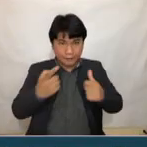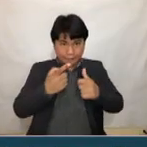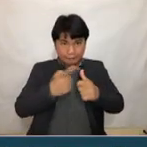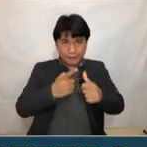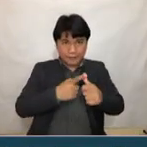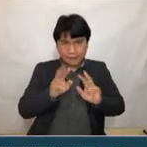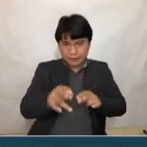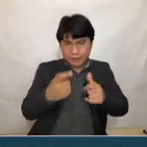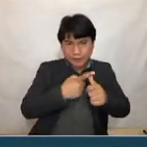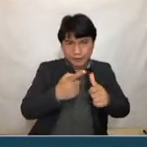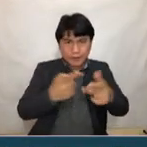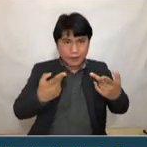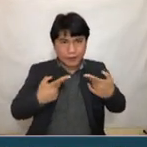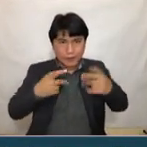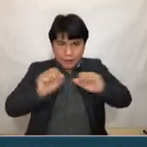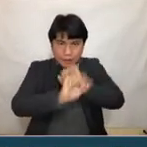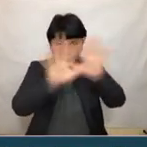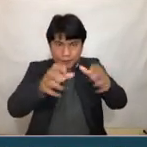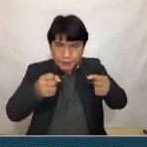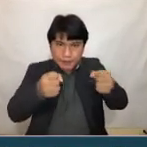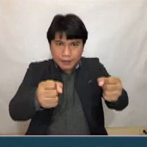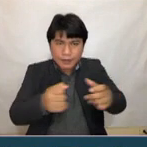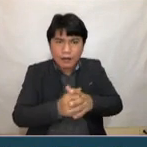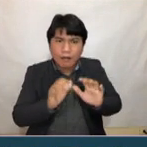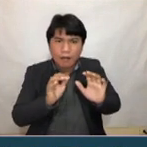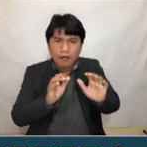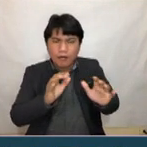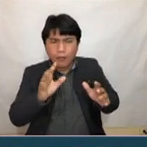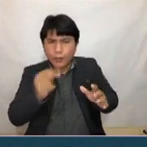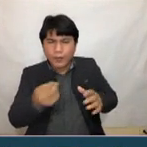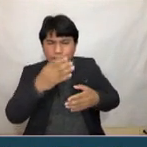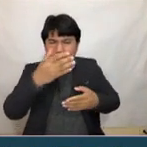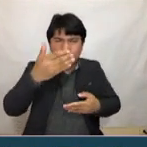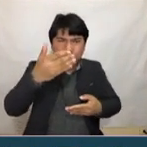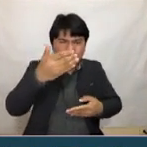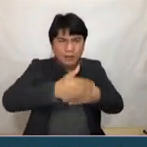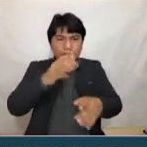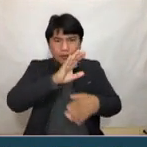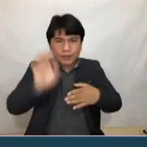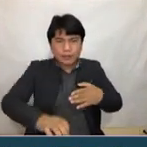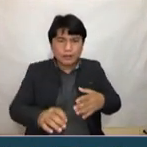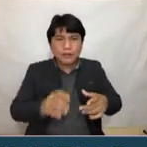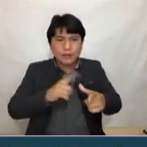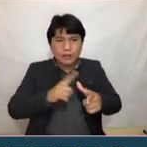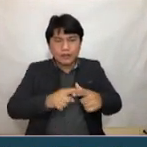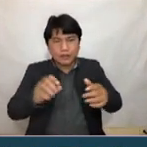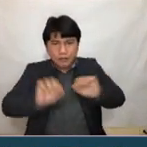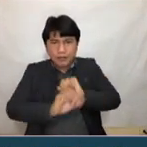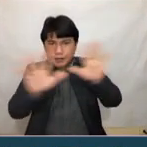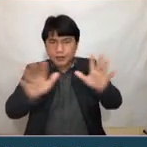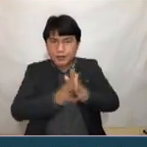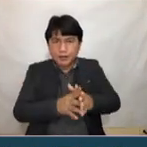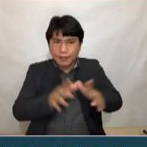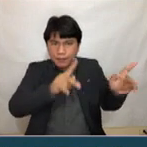should have a clear strategy on when the lockdown will be lifted and clear metrics that will guide us,